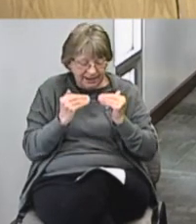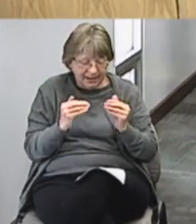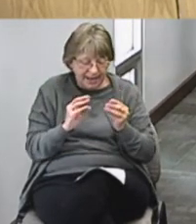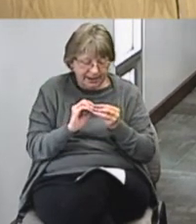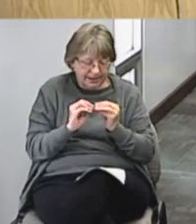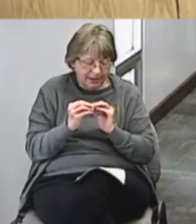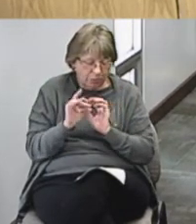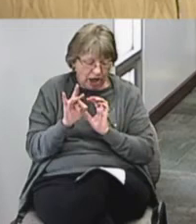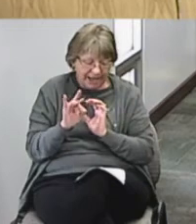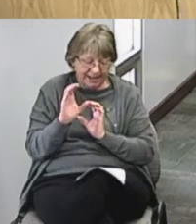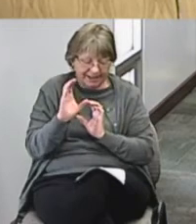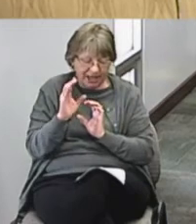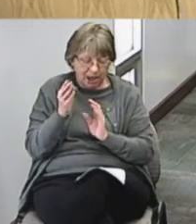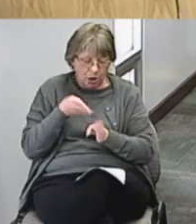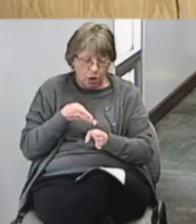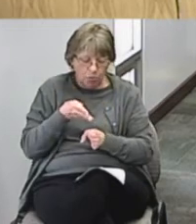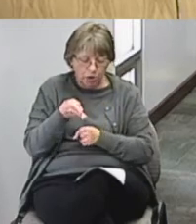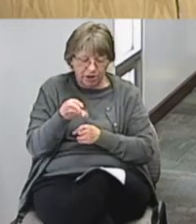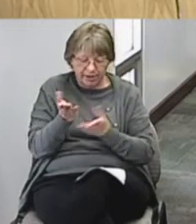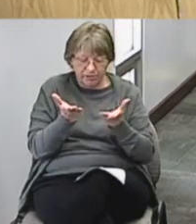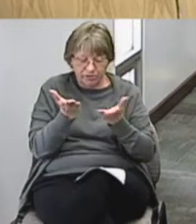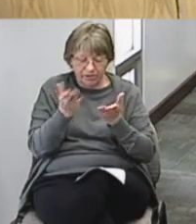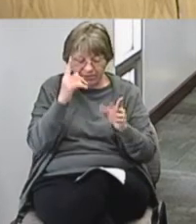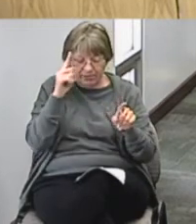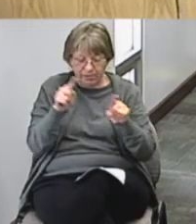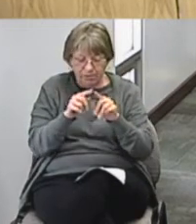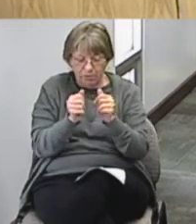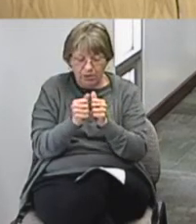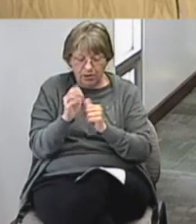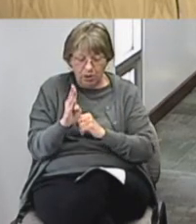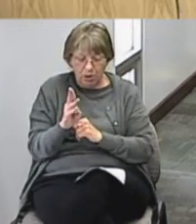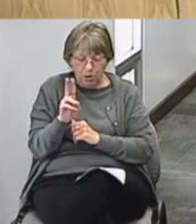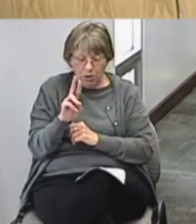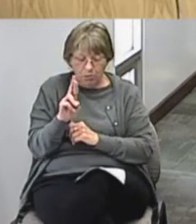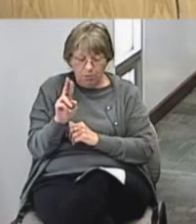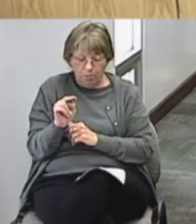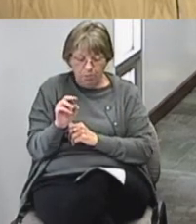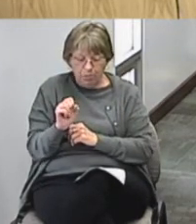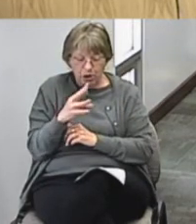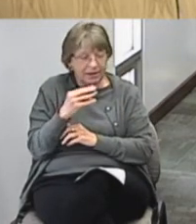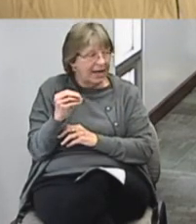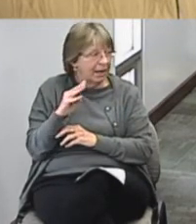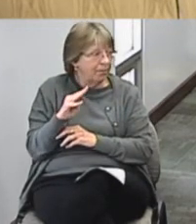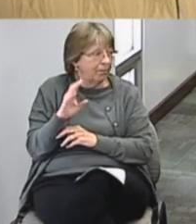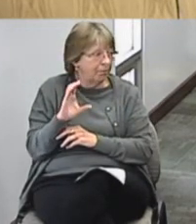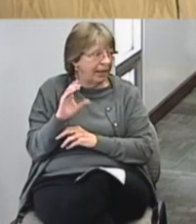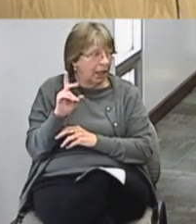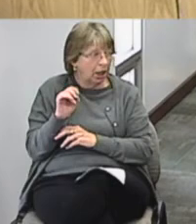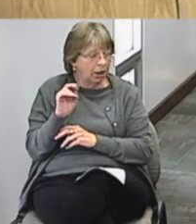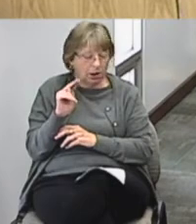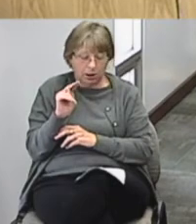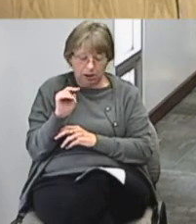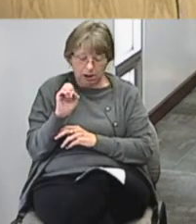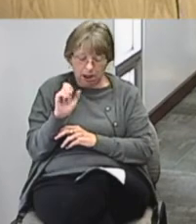Item 8C, consider professional services agreement with Burns and McDonnell.